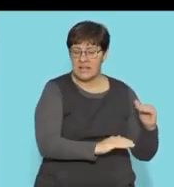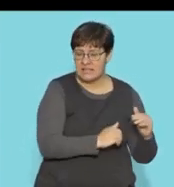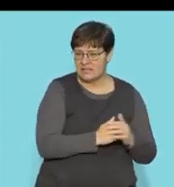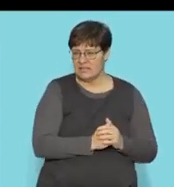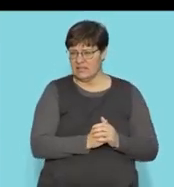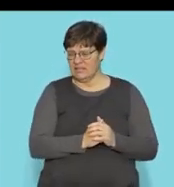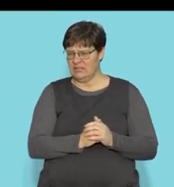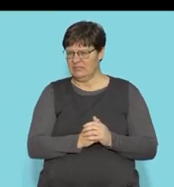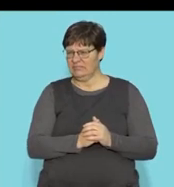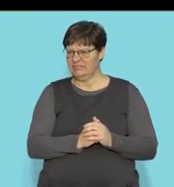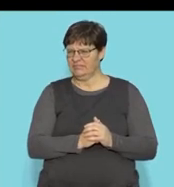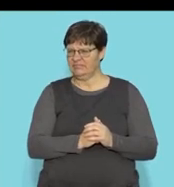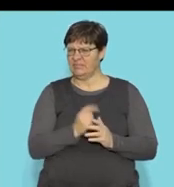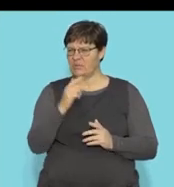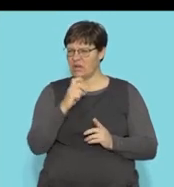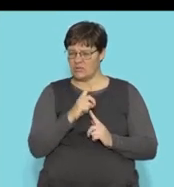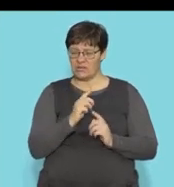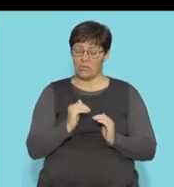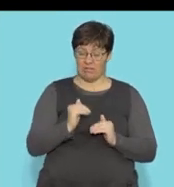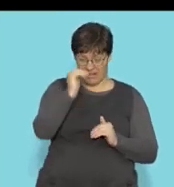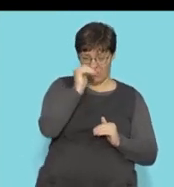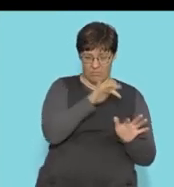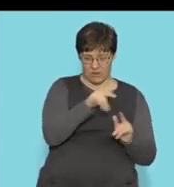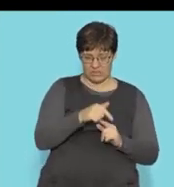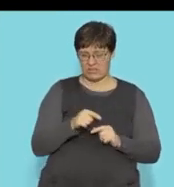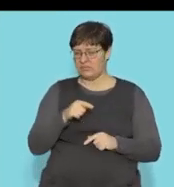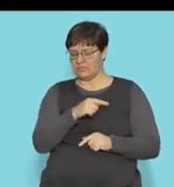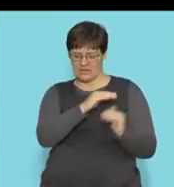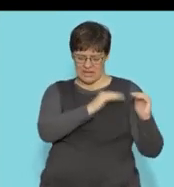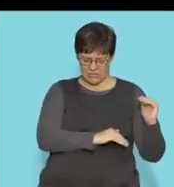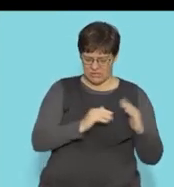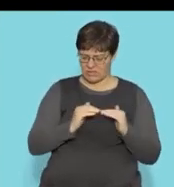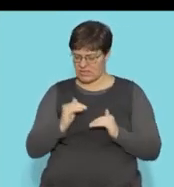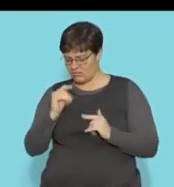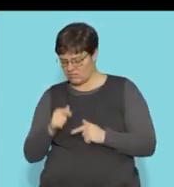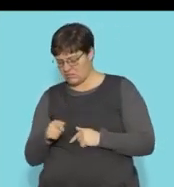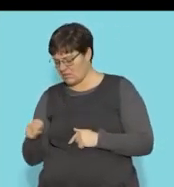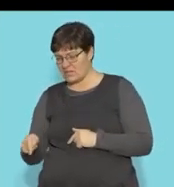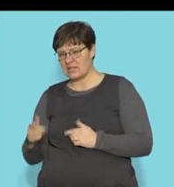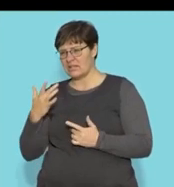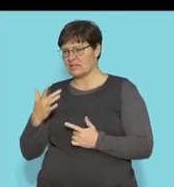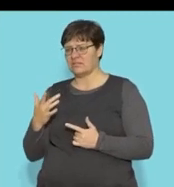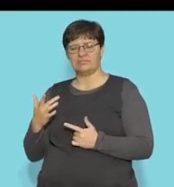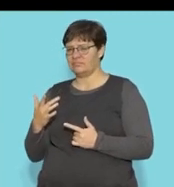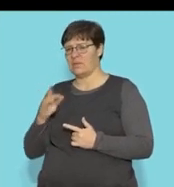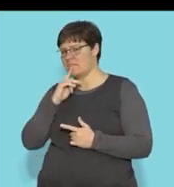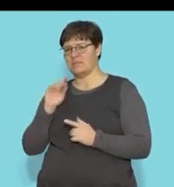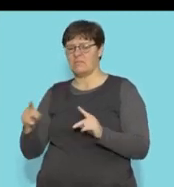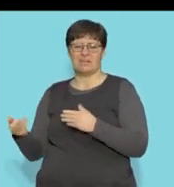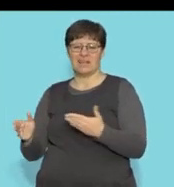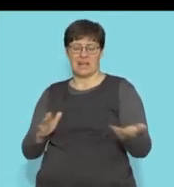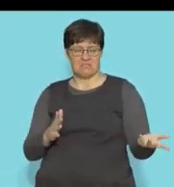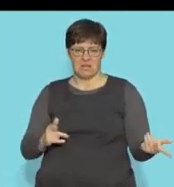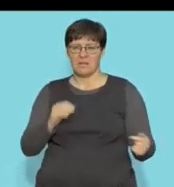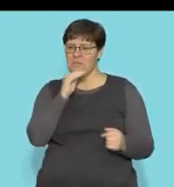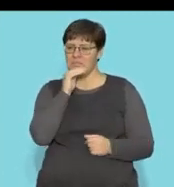supply. Decreased predation will increase the population size, increased disease will